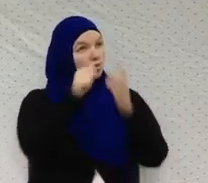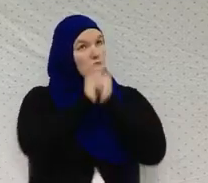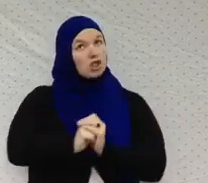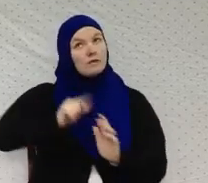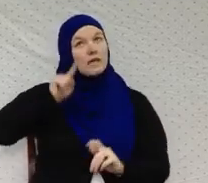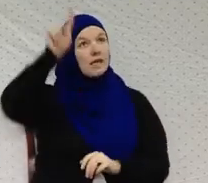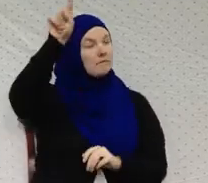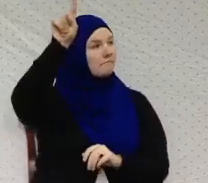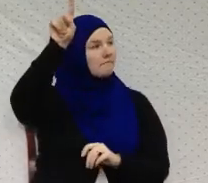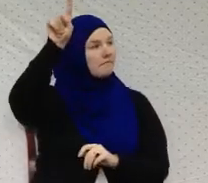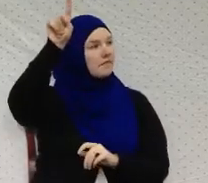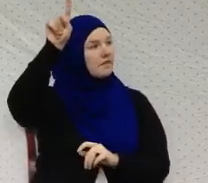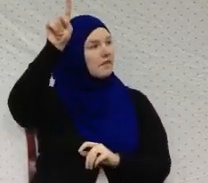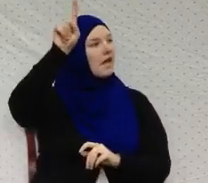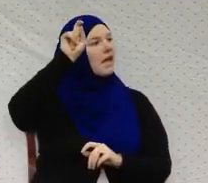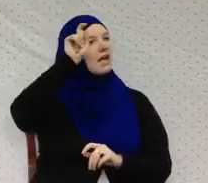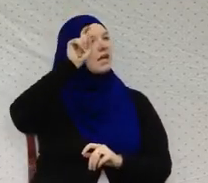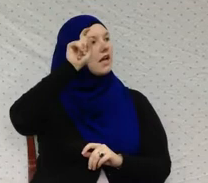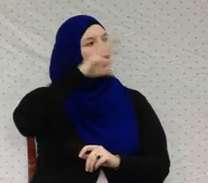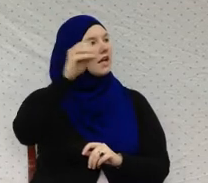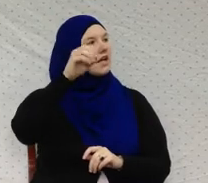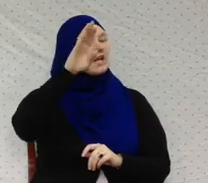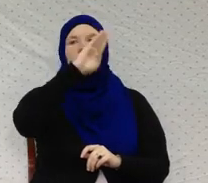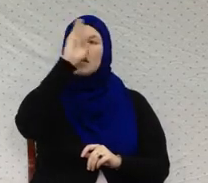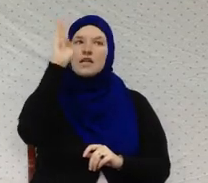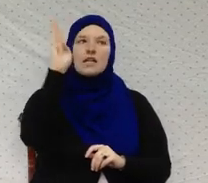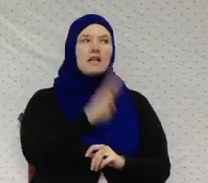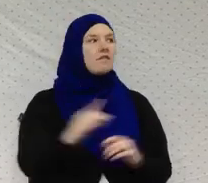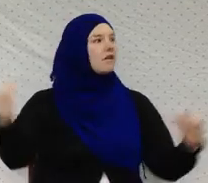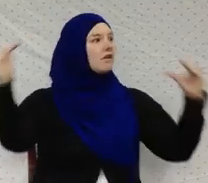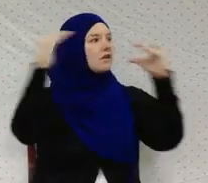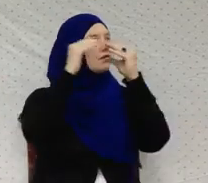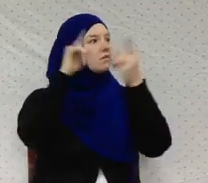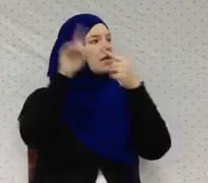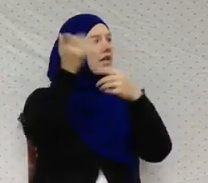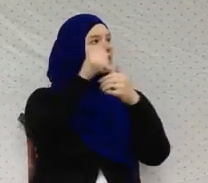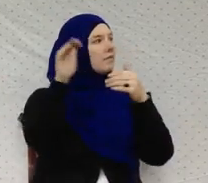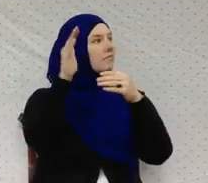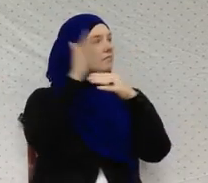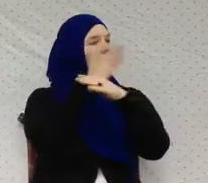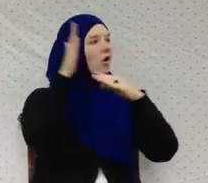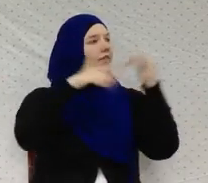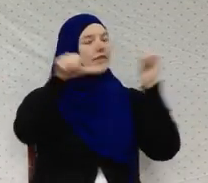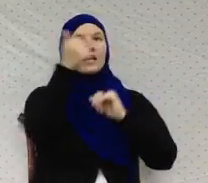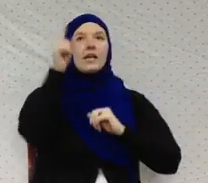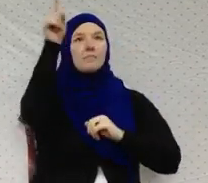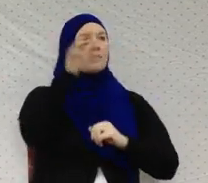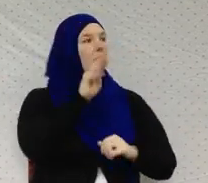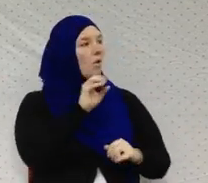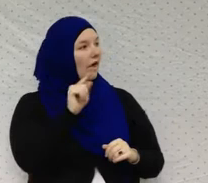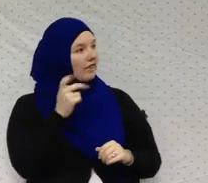Him and never associate any partner or equate anyone to Him.